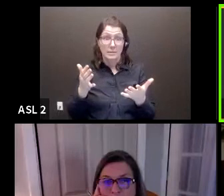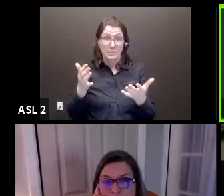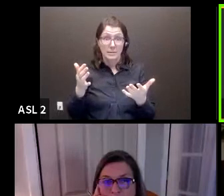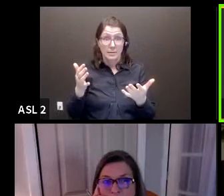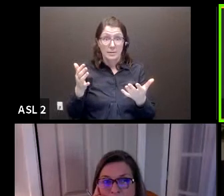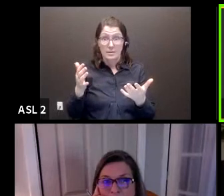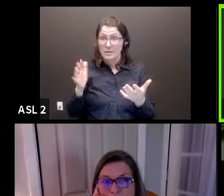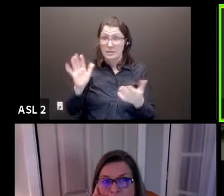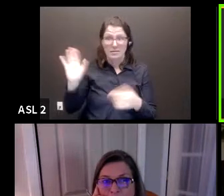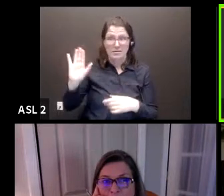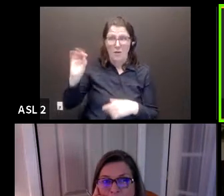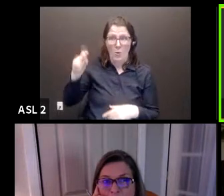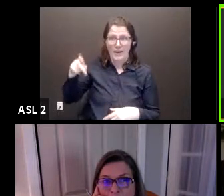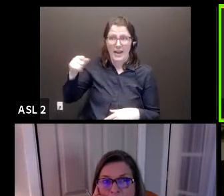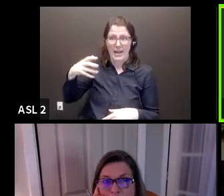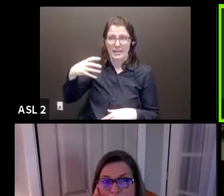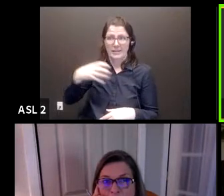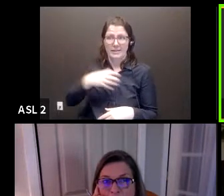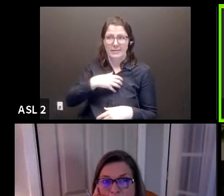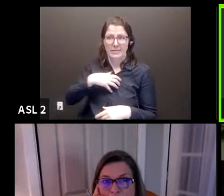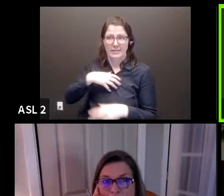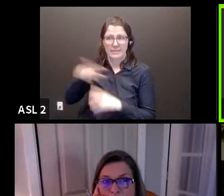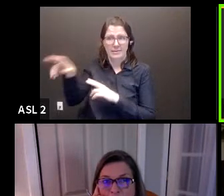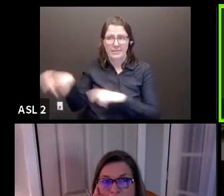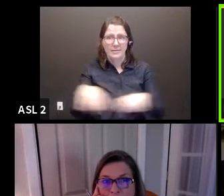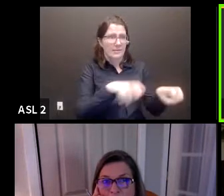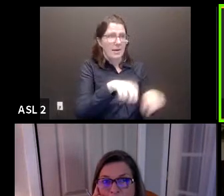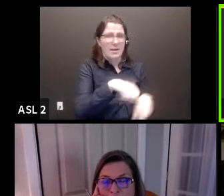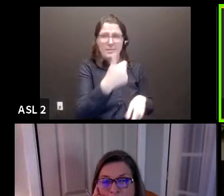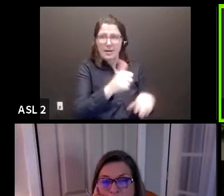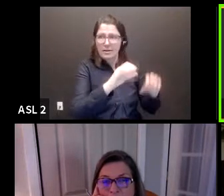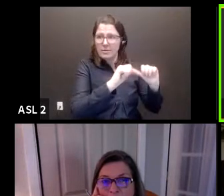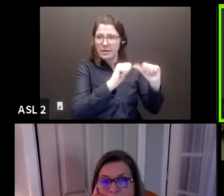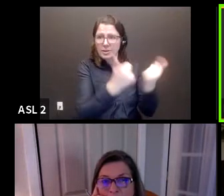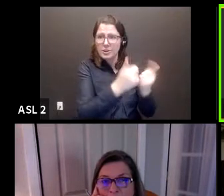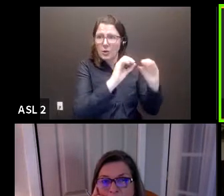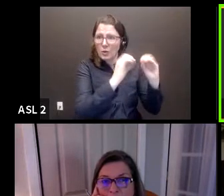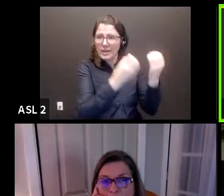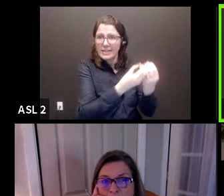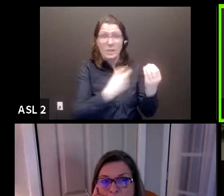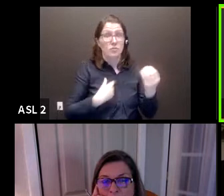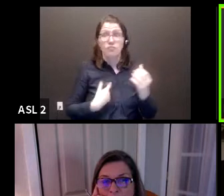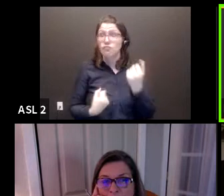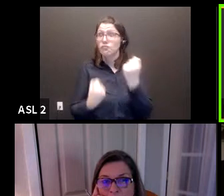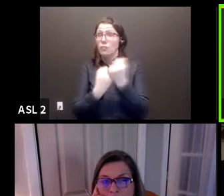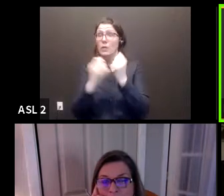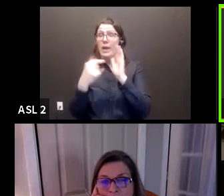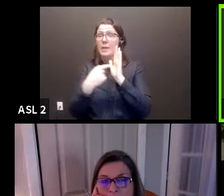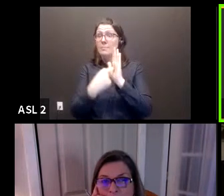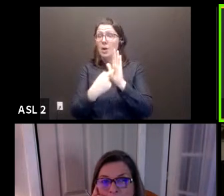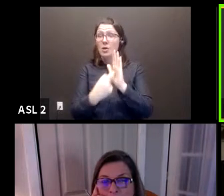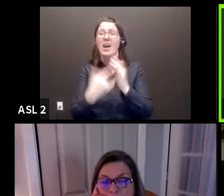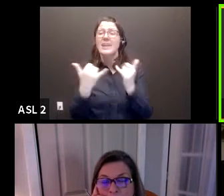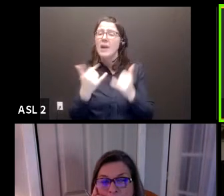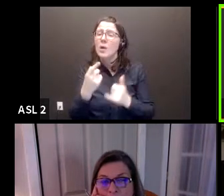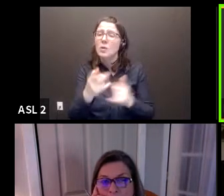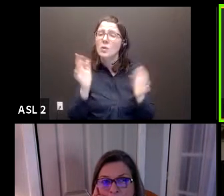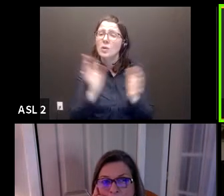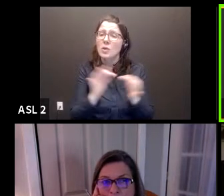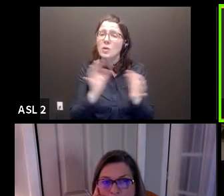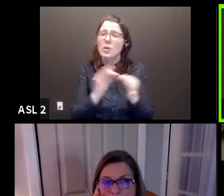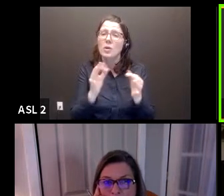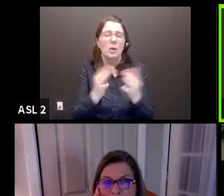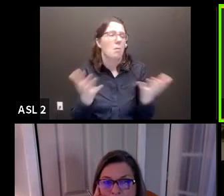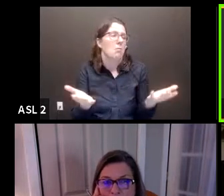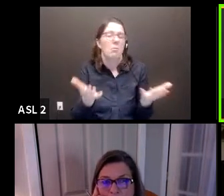there should be an alternate model i am fully supportive of that and now you are saying whatever model it may be a toronto model